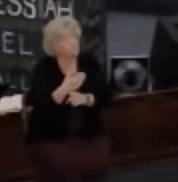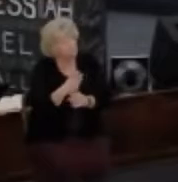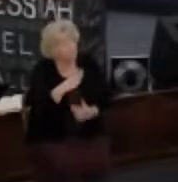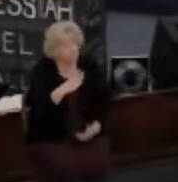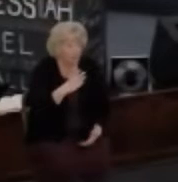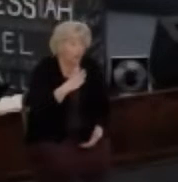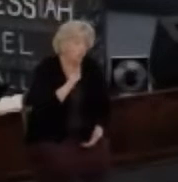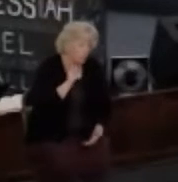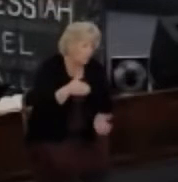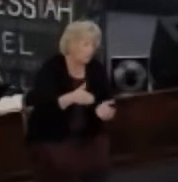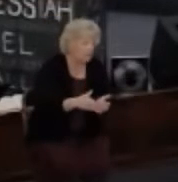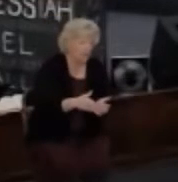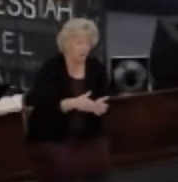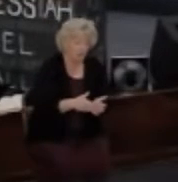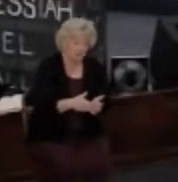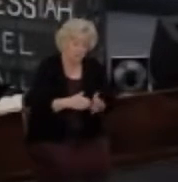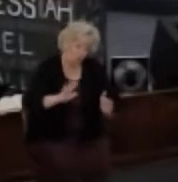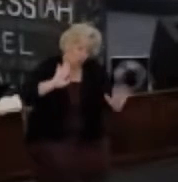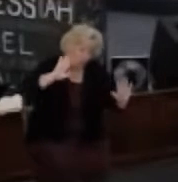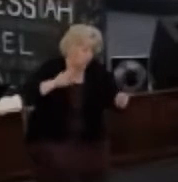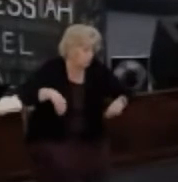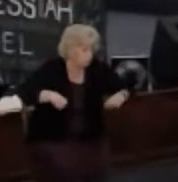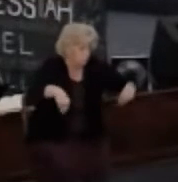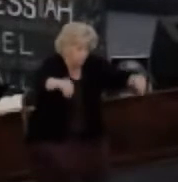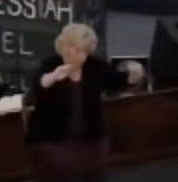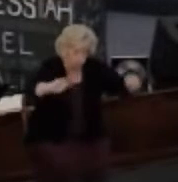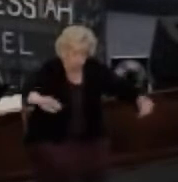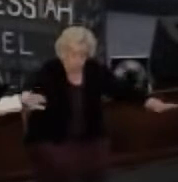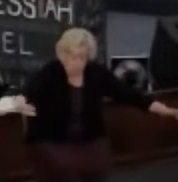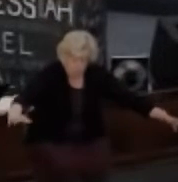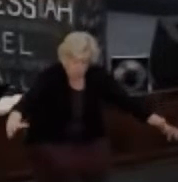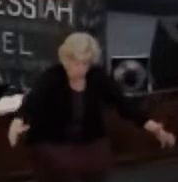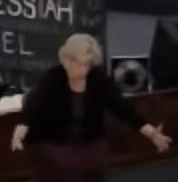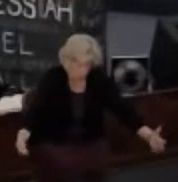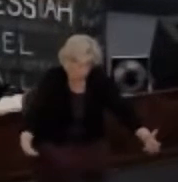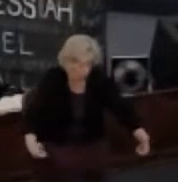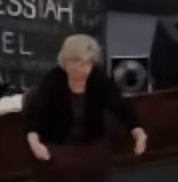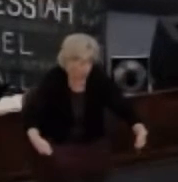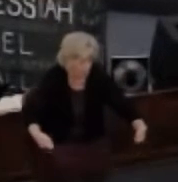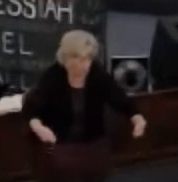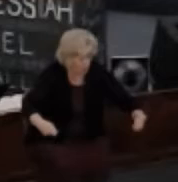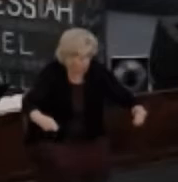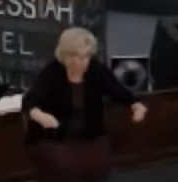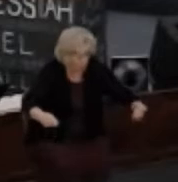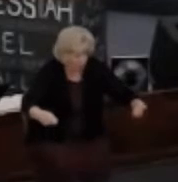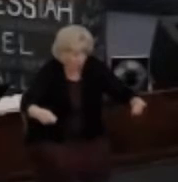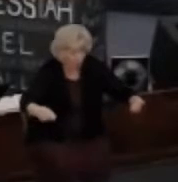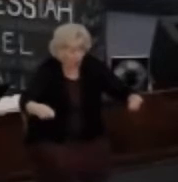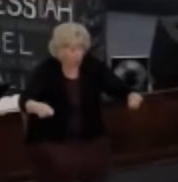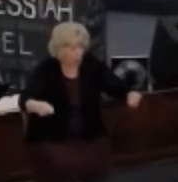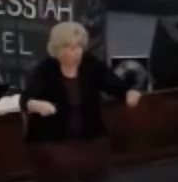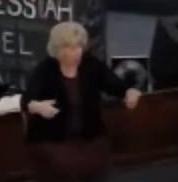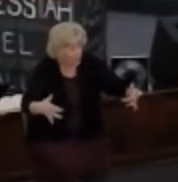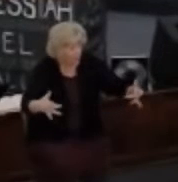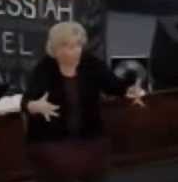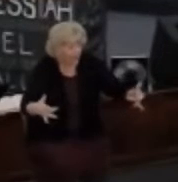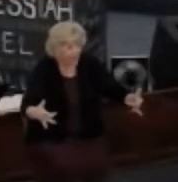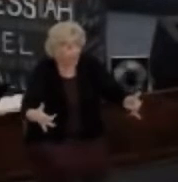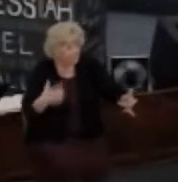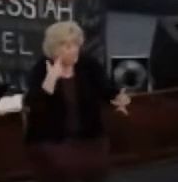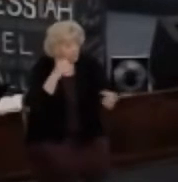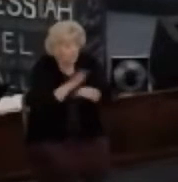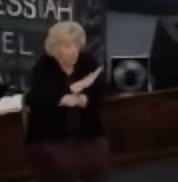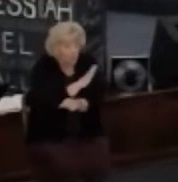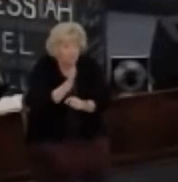they caught such a large number of fish that their nets began to break. So they signaled their partners in the other